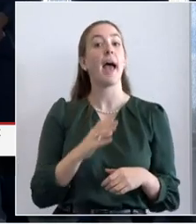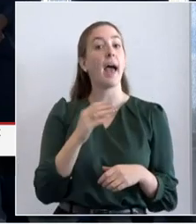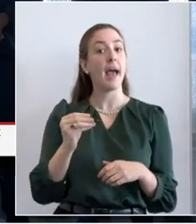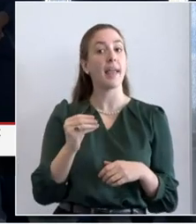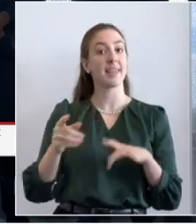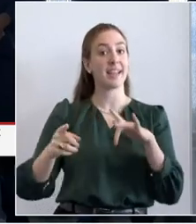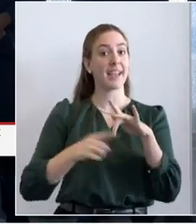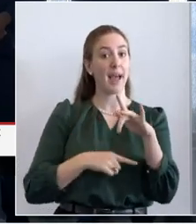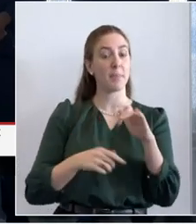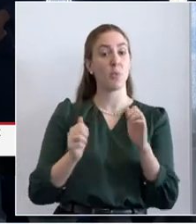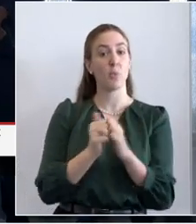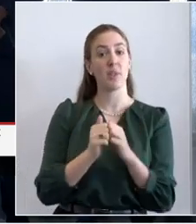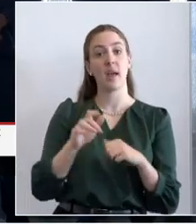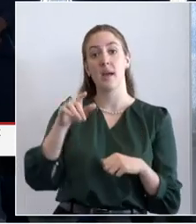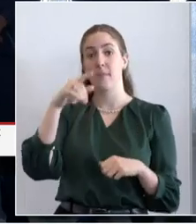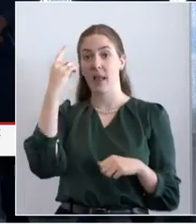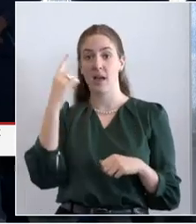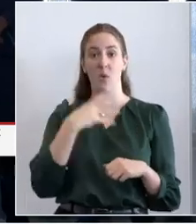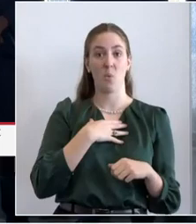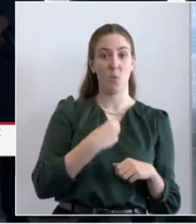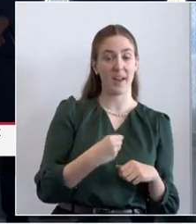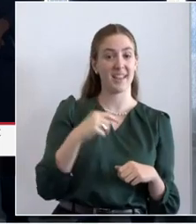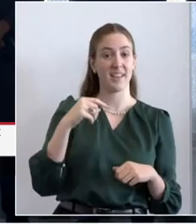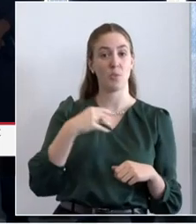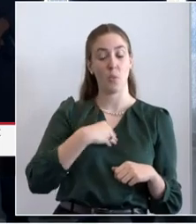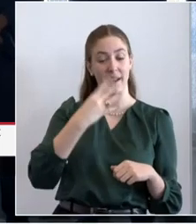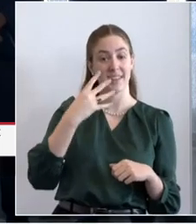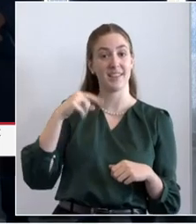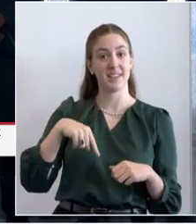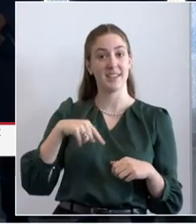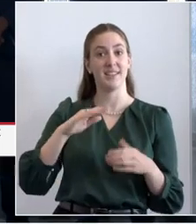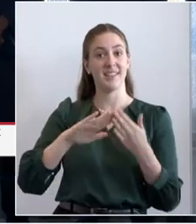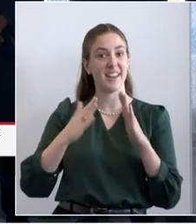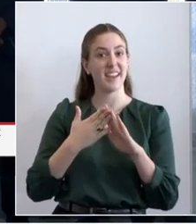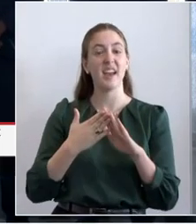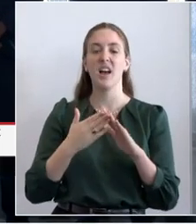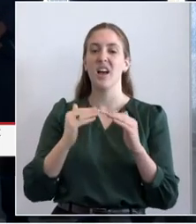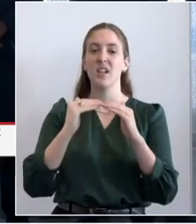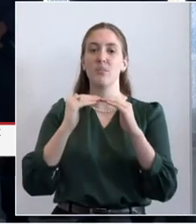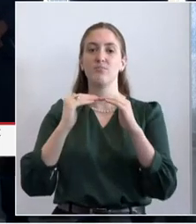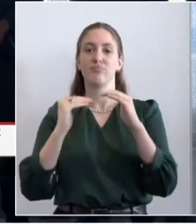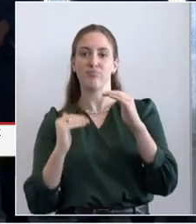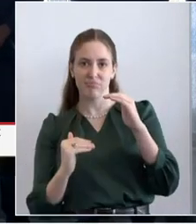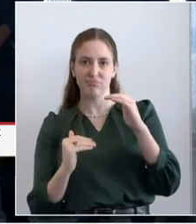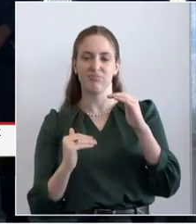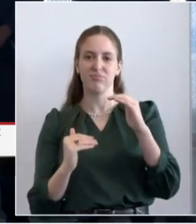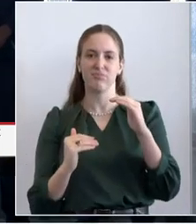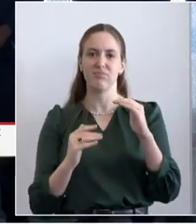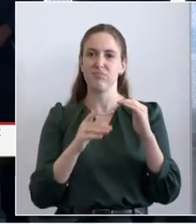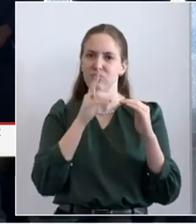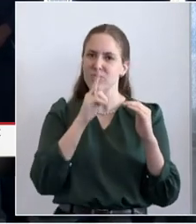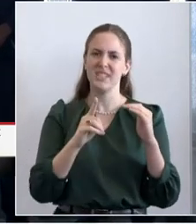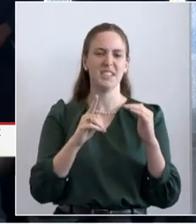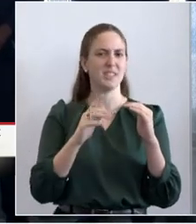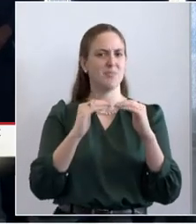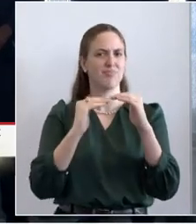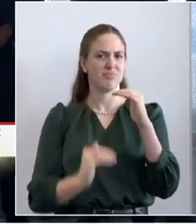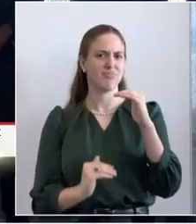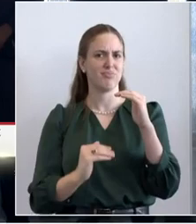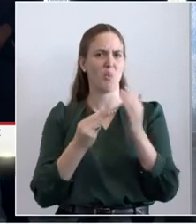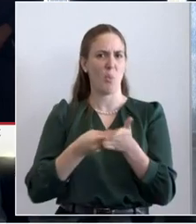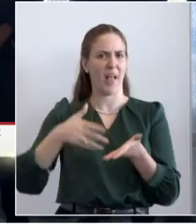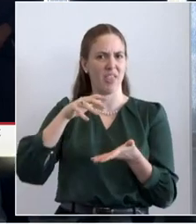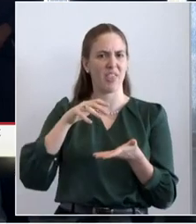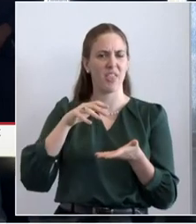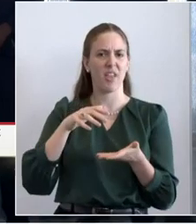between blacks and whites in the city has only grown. So our intentionality about